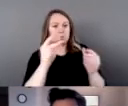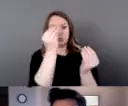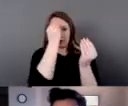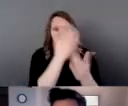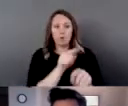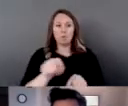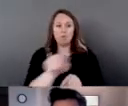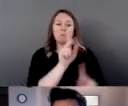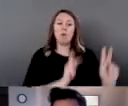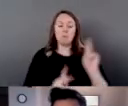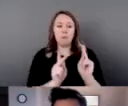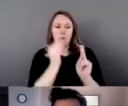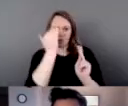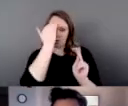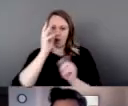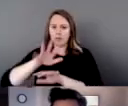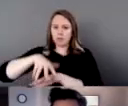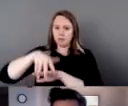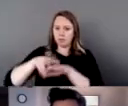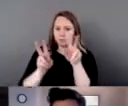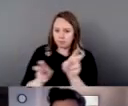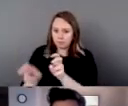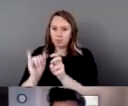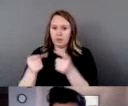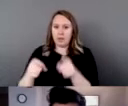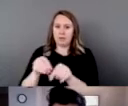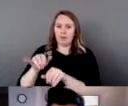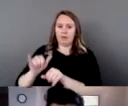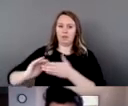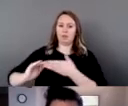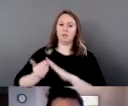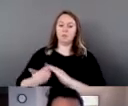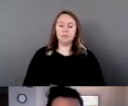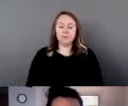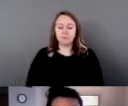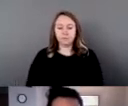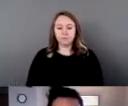other issues that are happening in Native communities.